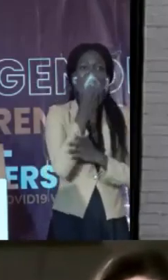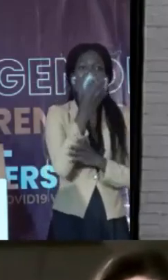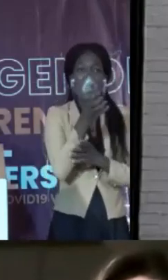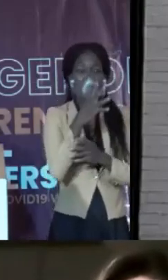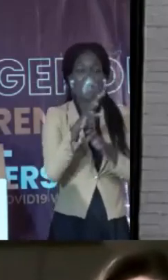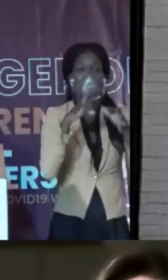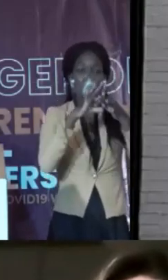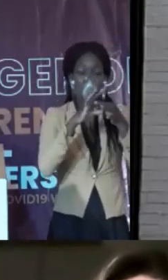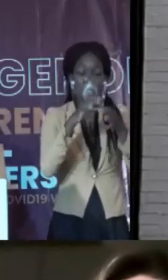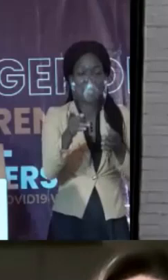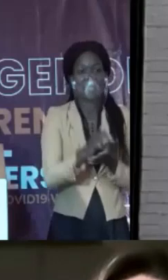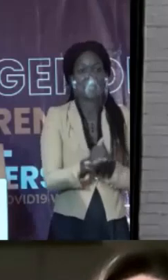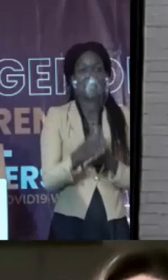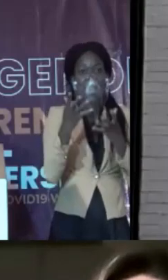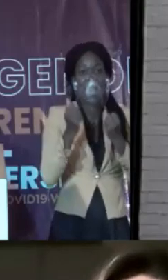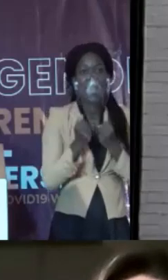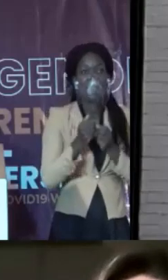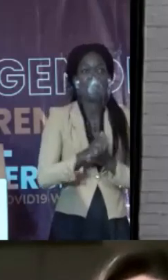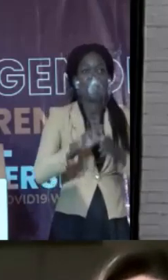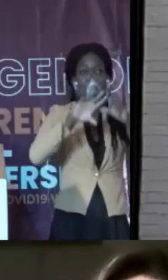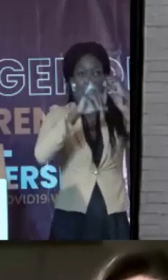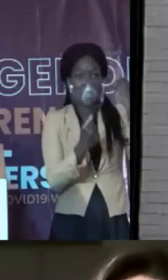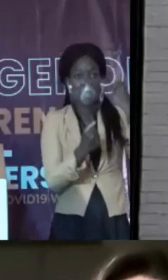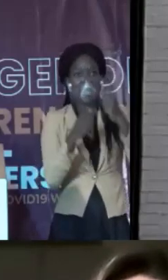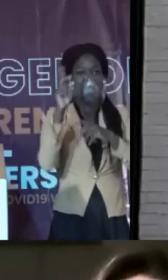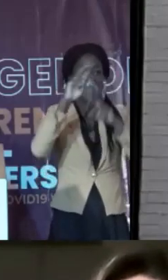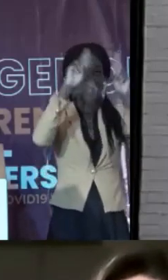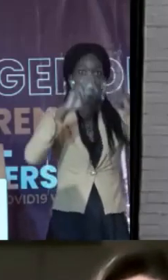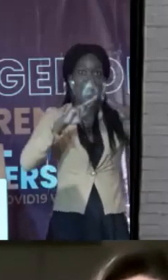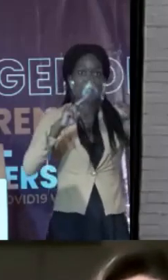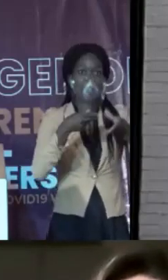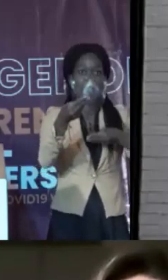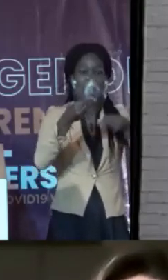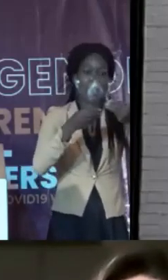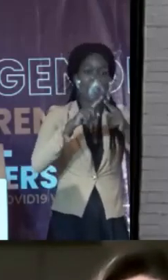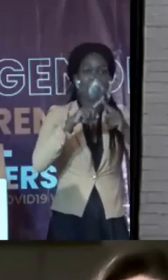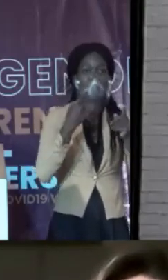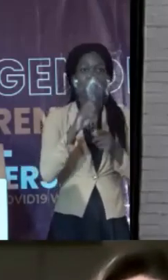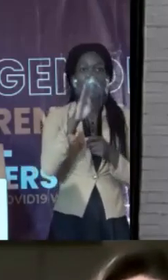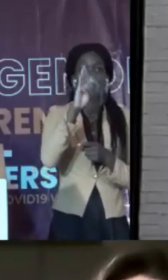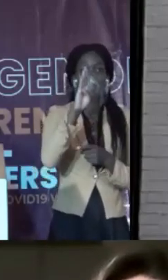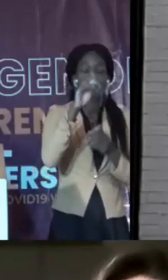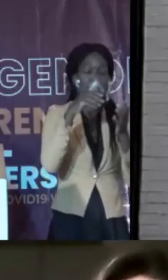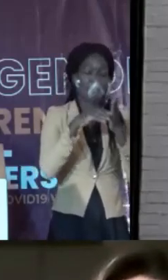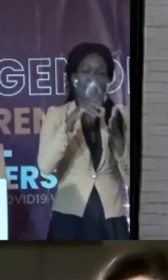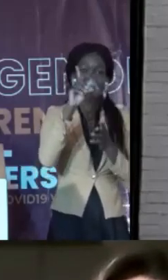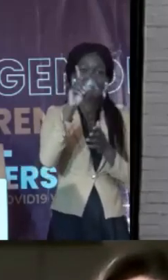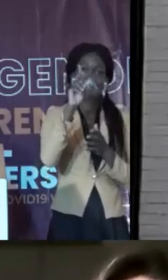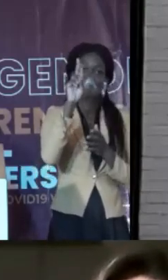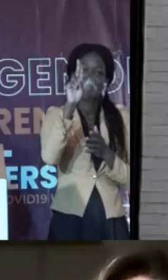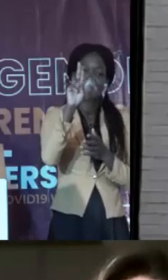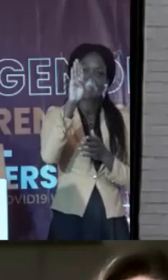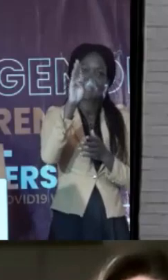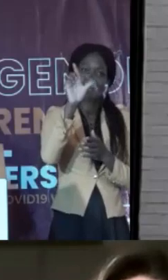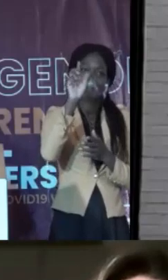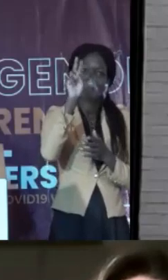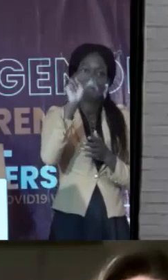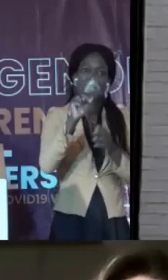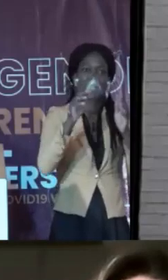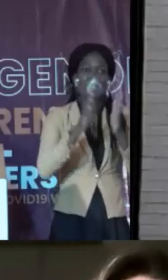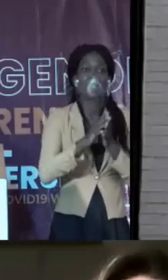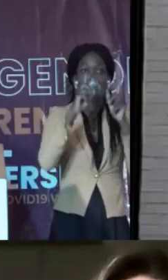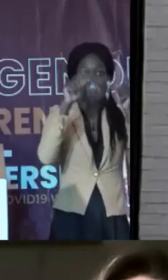has a Bachelor of Arts in International Marketing from Dublin City University and a Master's in